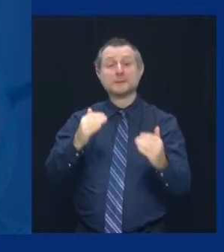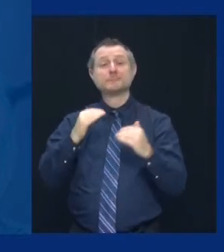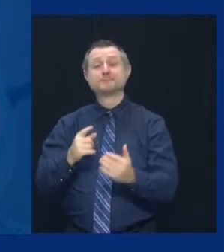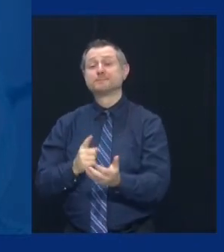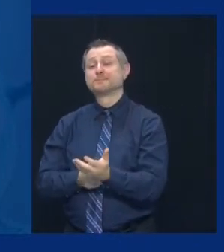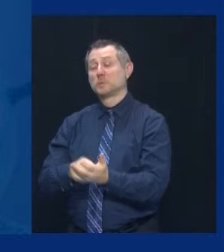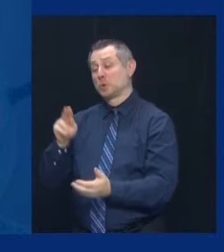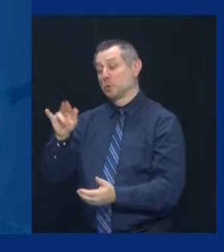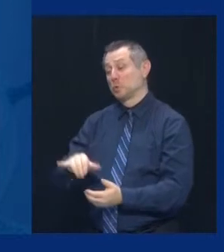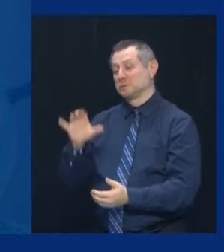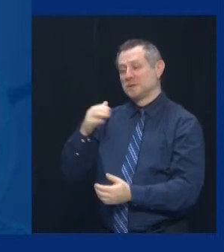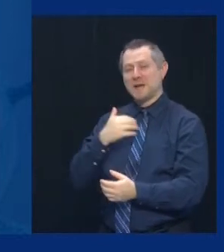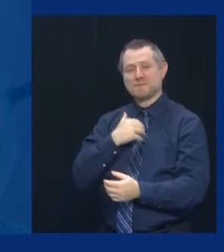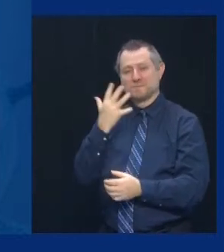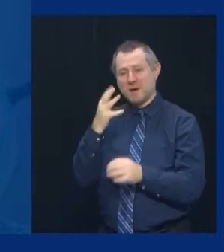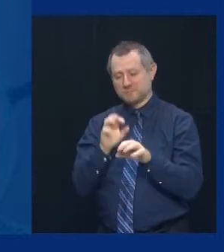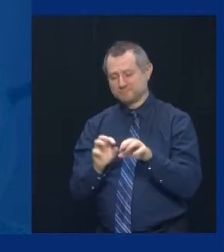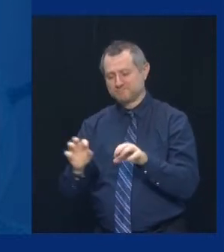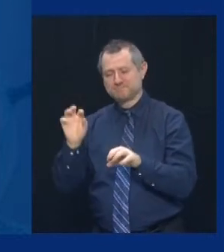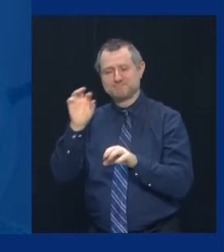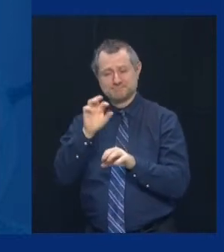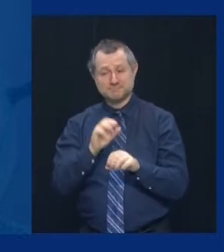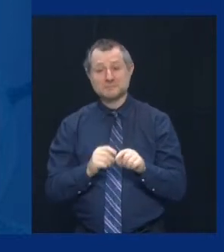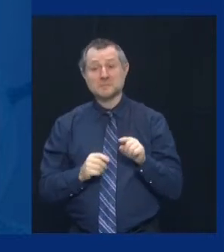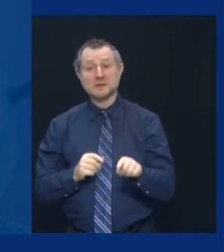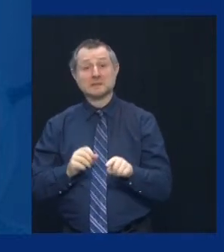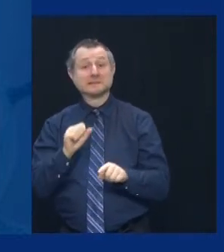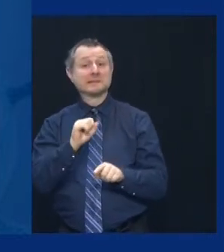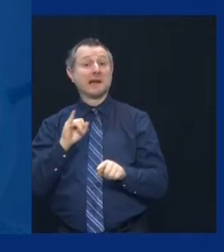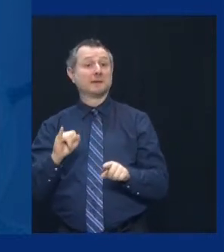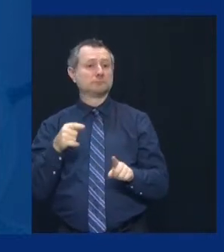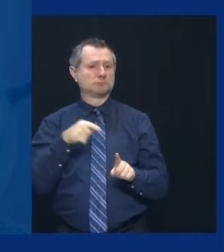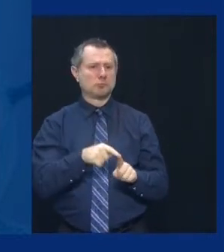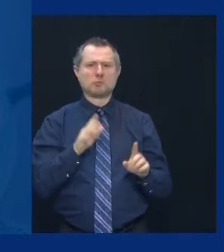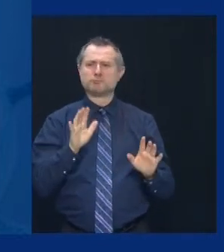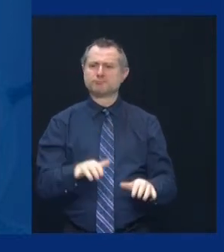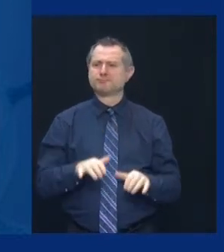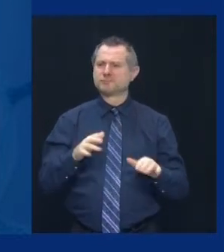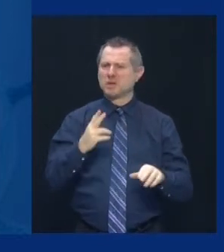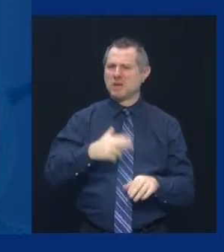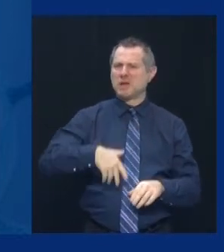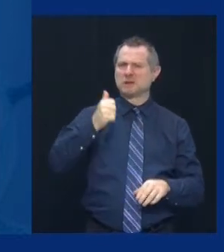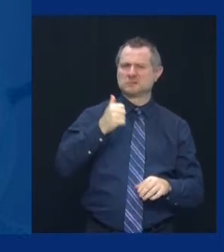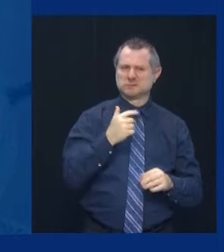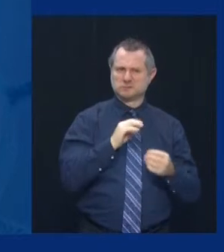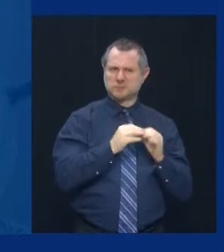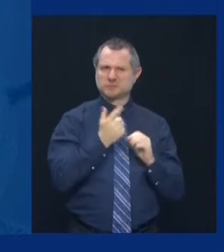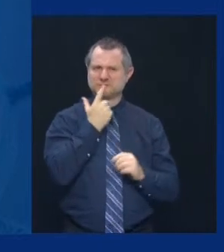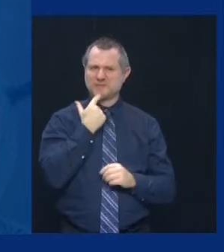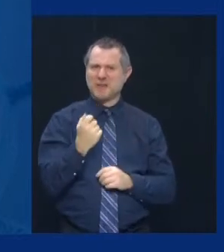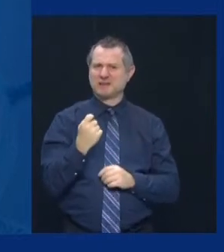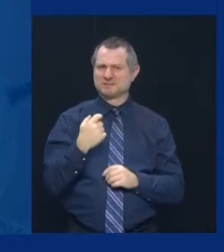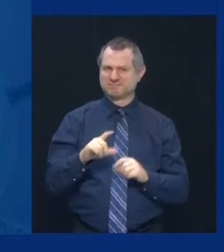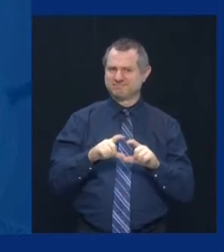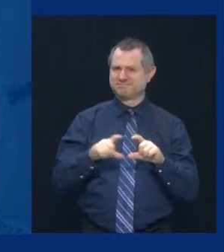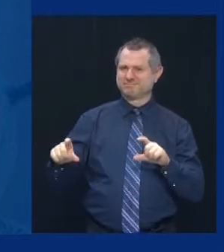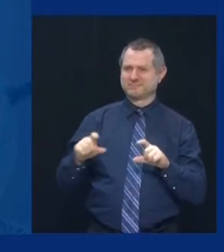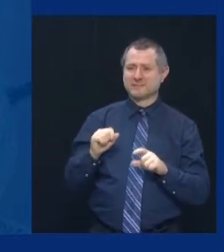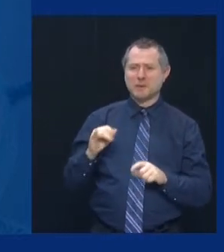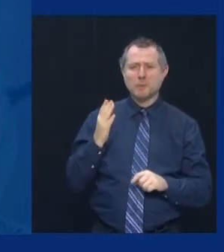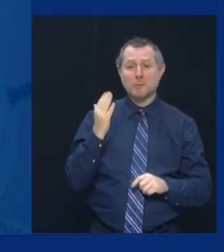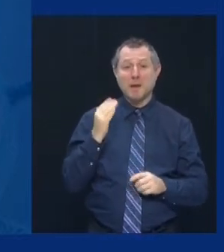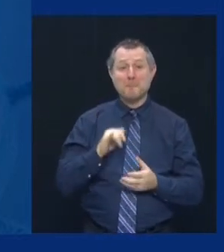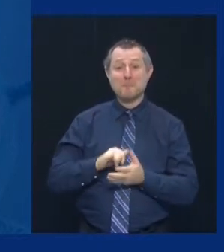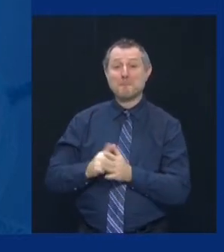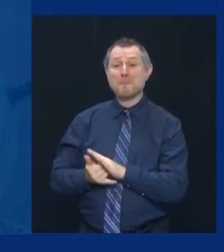York City, Staten Island has the highest positivity. Why is Manhattan 2.8